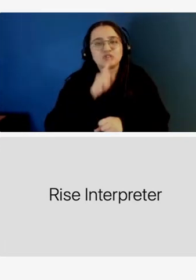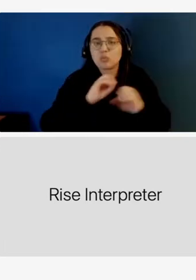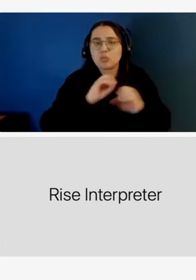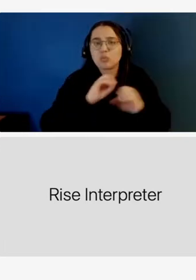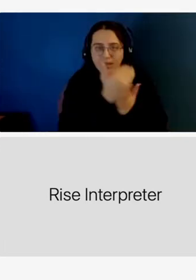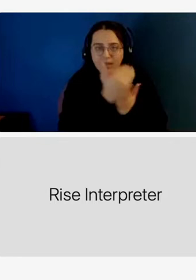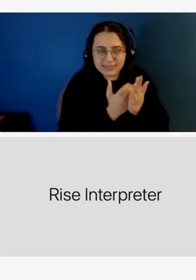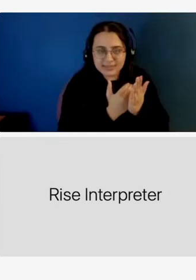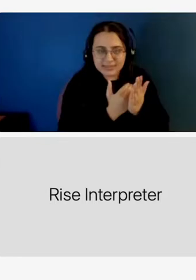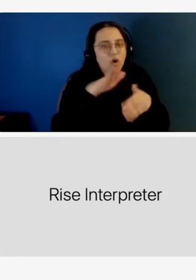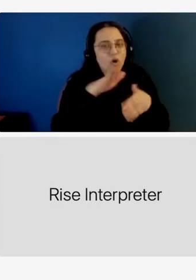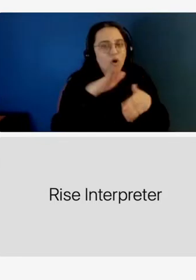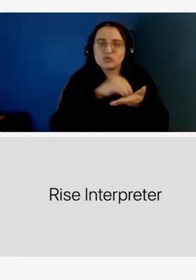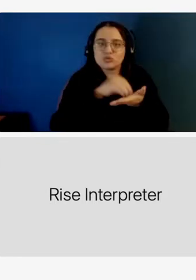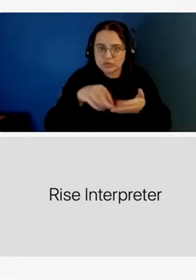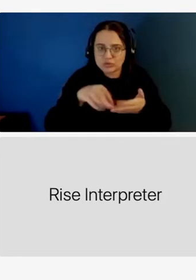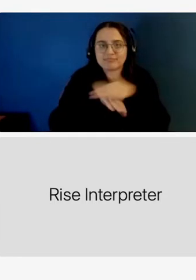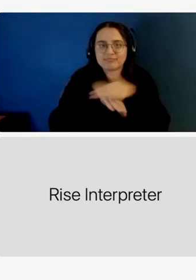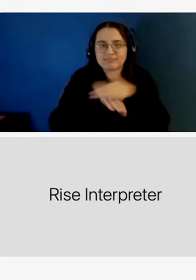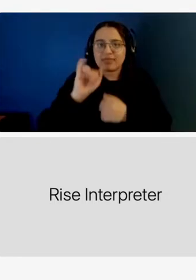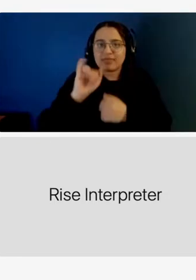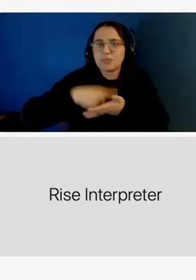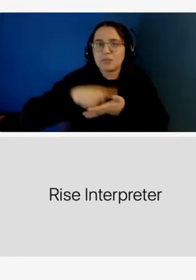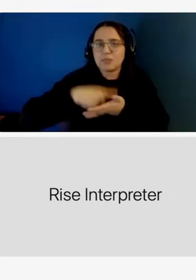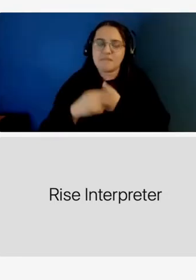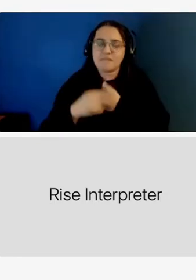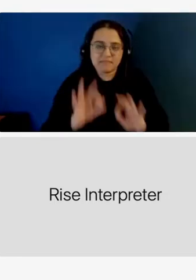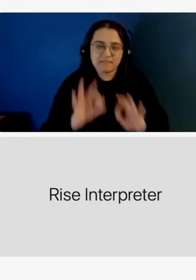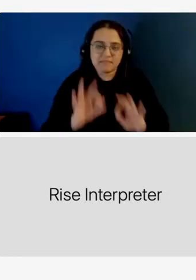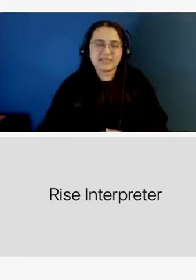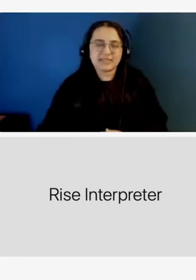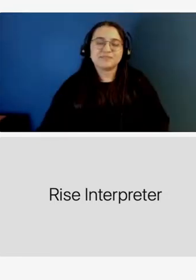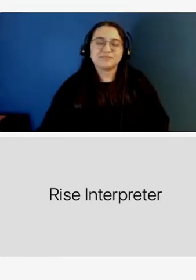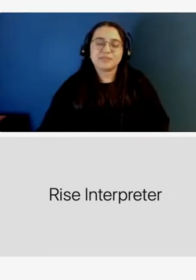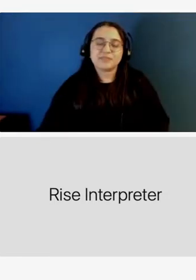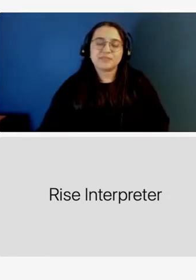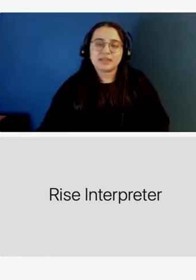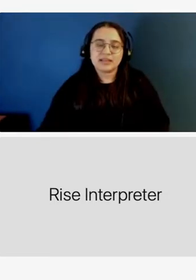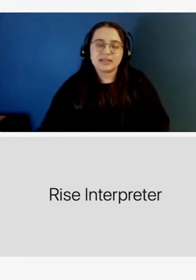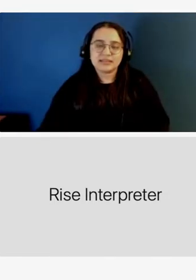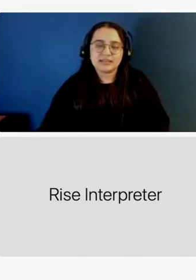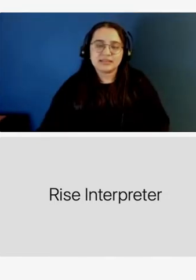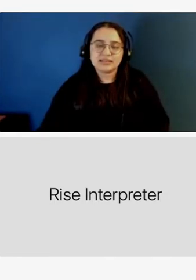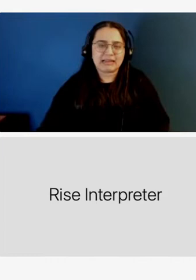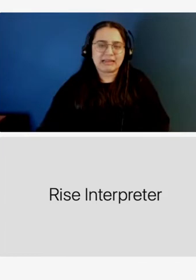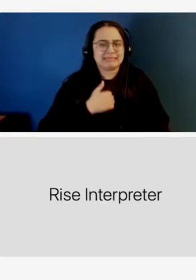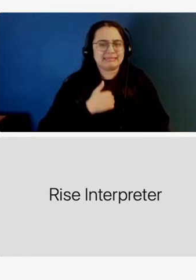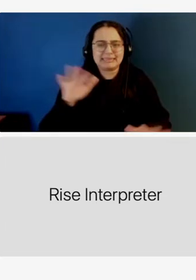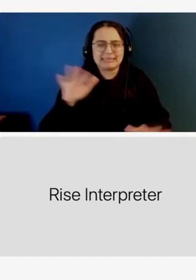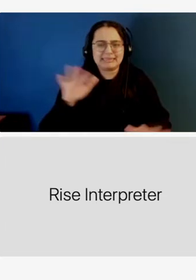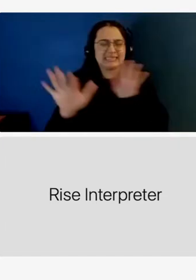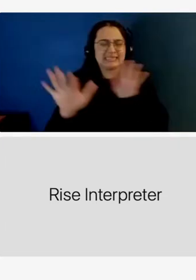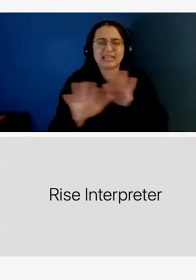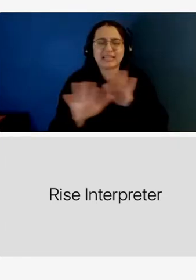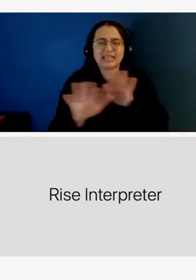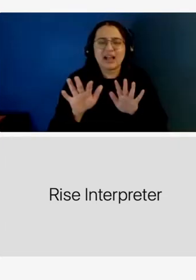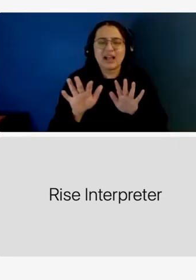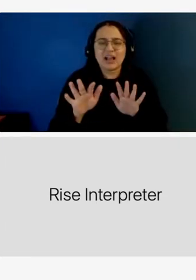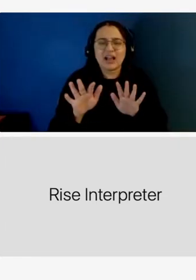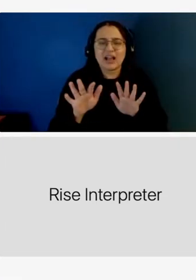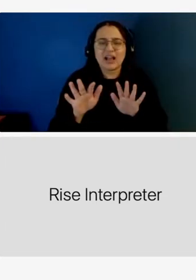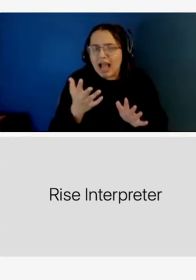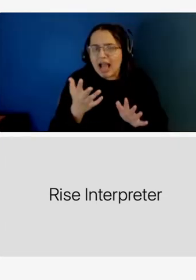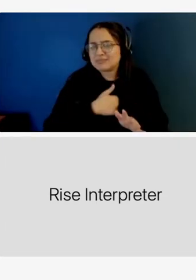also. Sorry, I'm all over the place. Oh, Jamal. Oh, I know, I'm sorry, I just wanted to do everything.